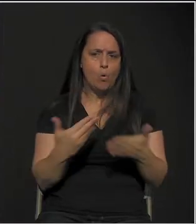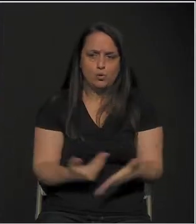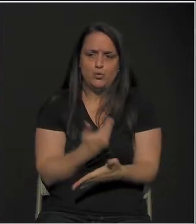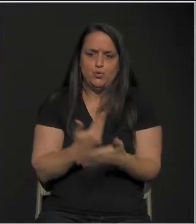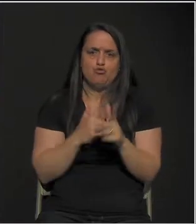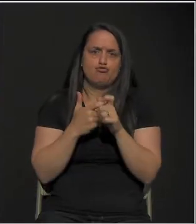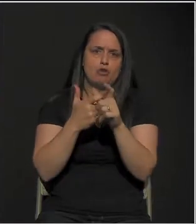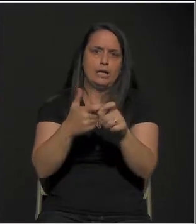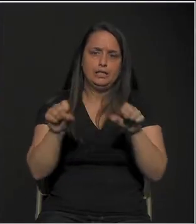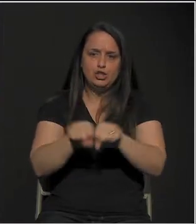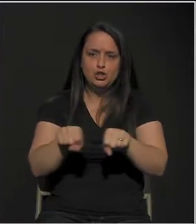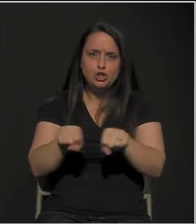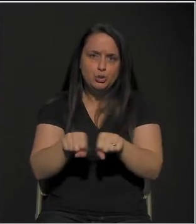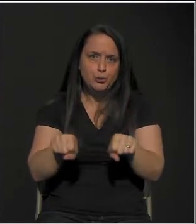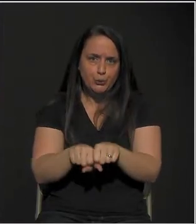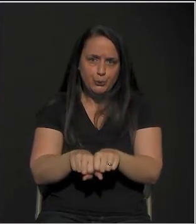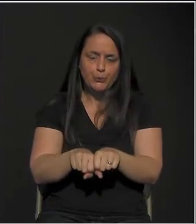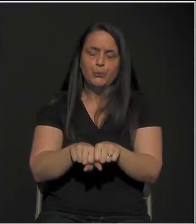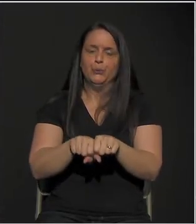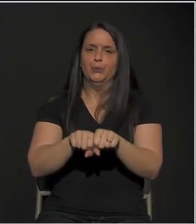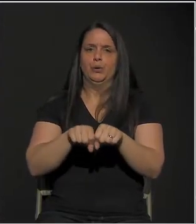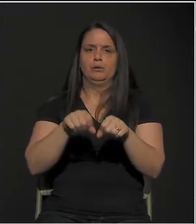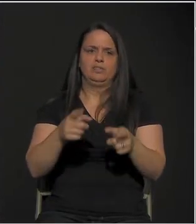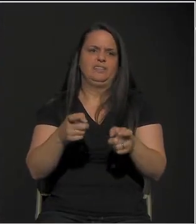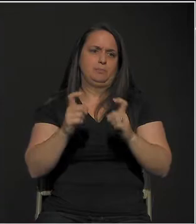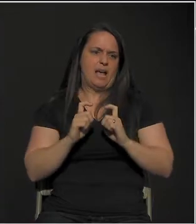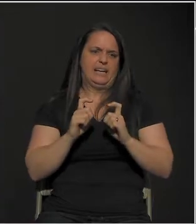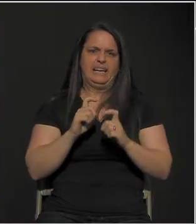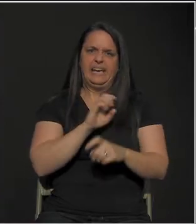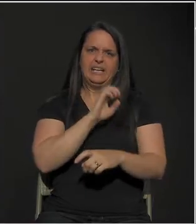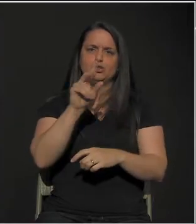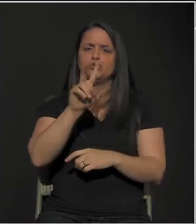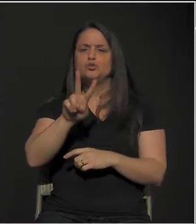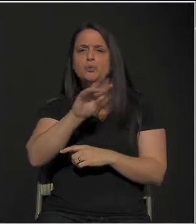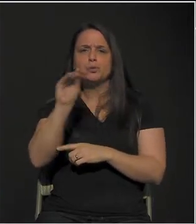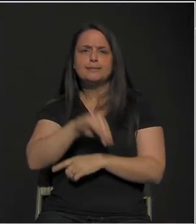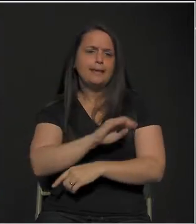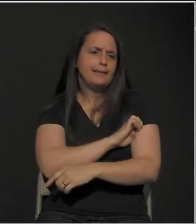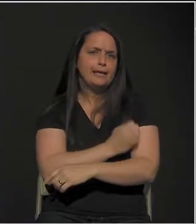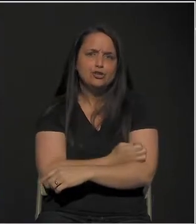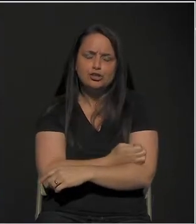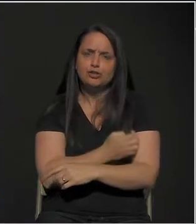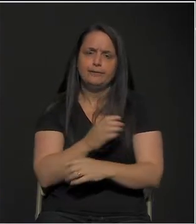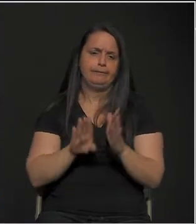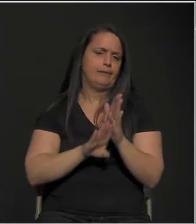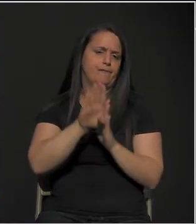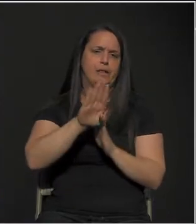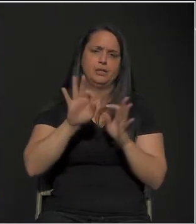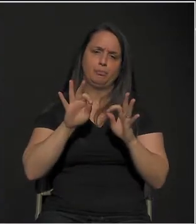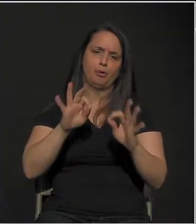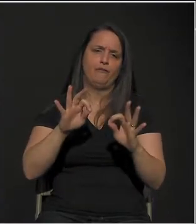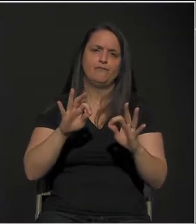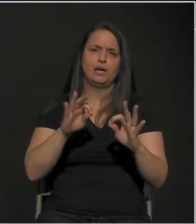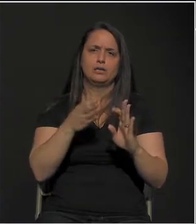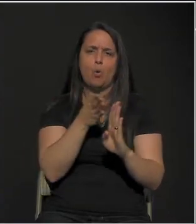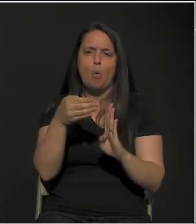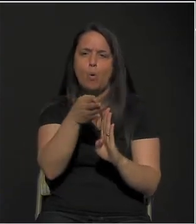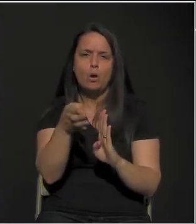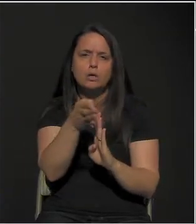shoe that's supposed to return like 2% of the energy back to the runner. I mean, it's crazy. And they develop this perfect course.